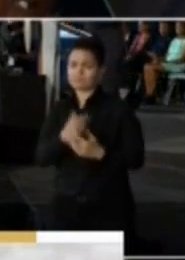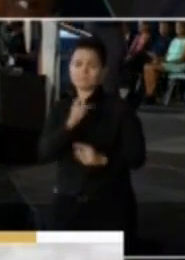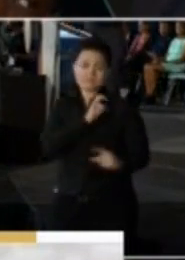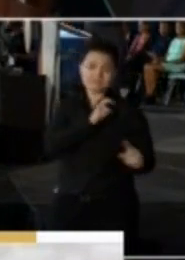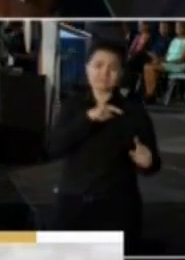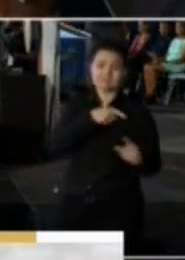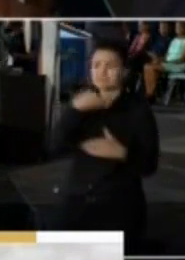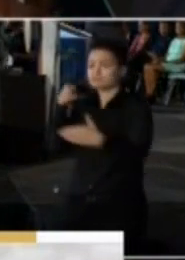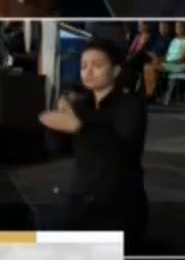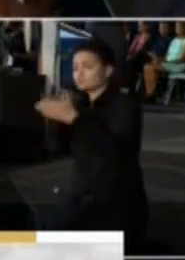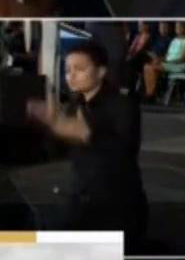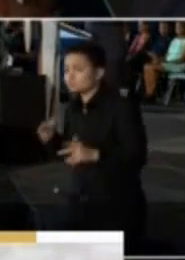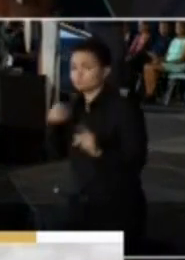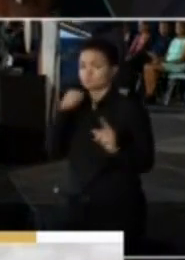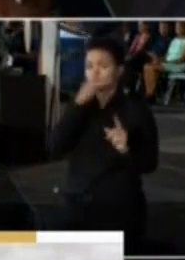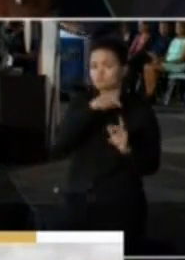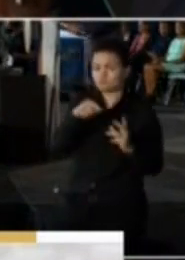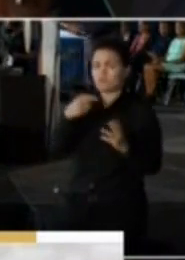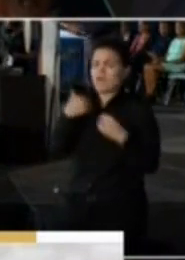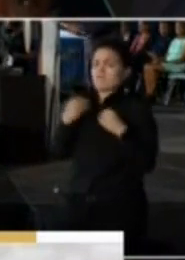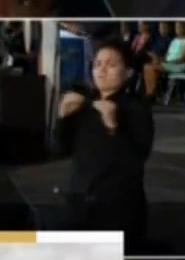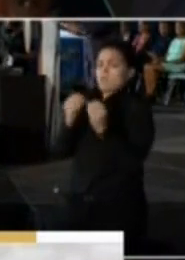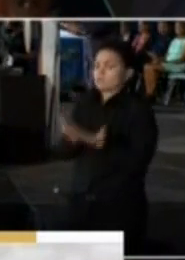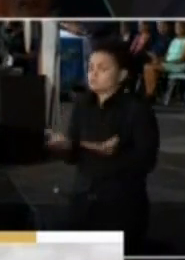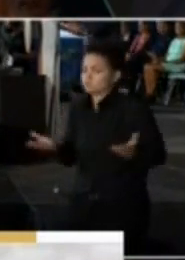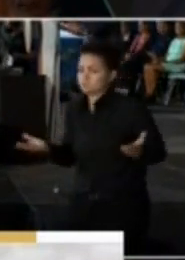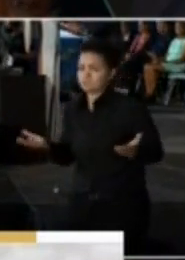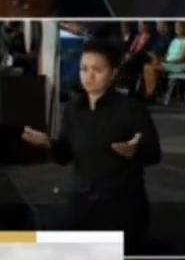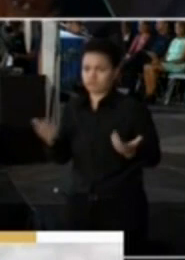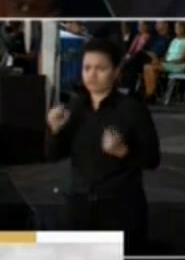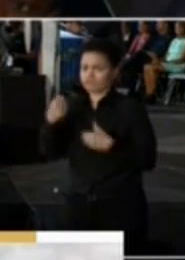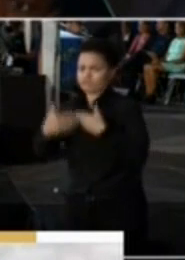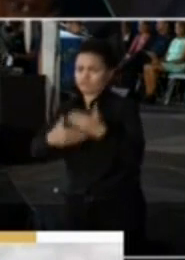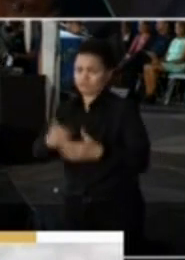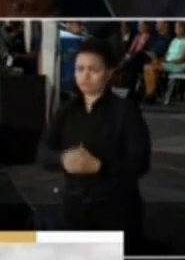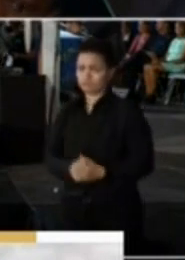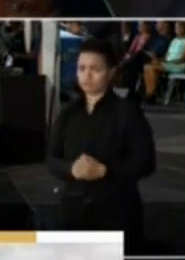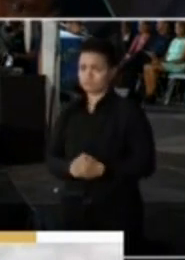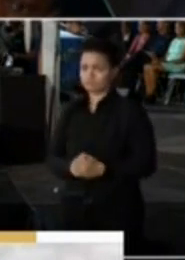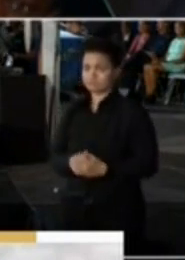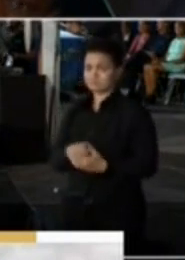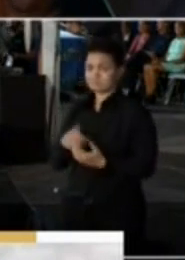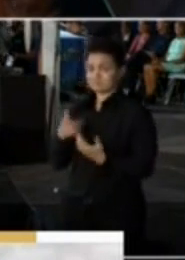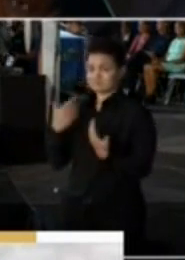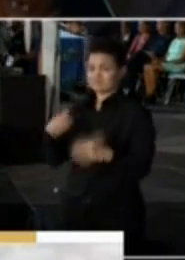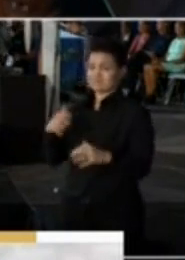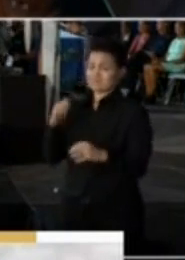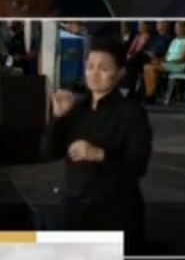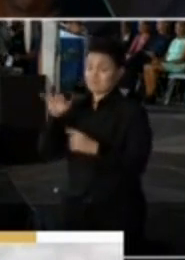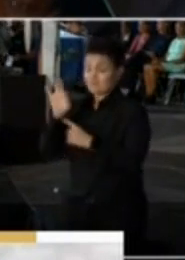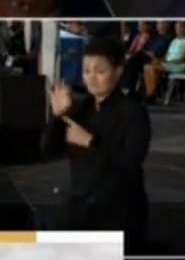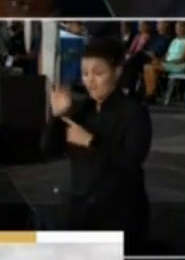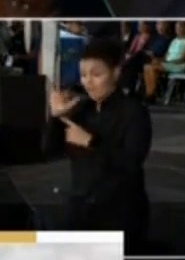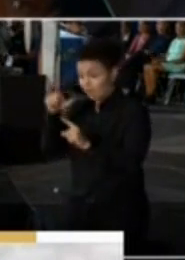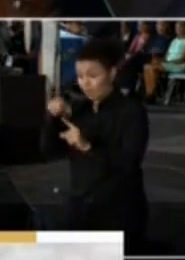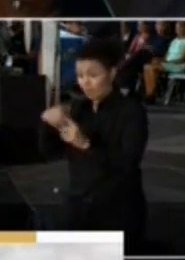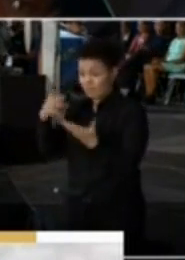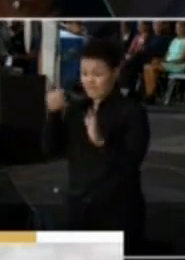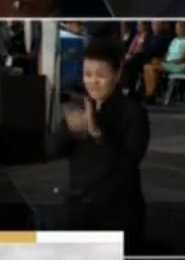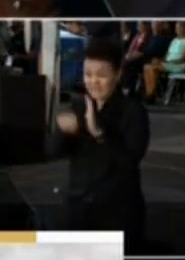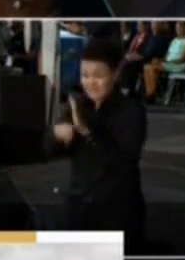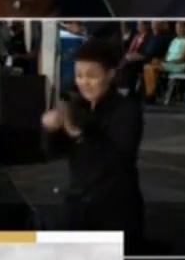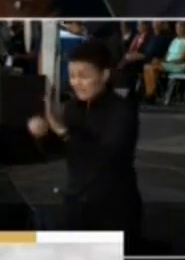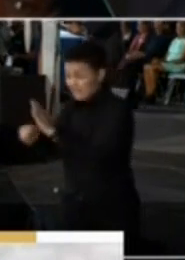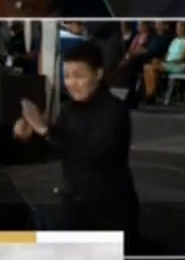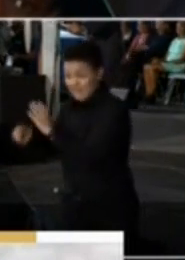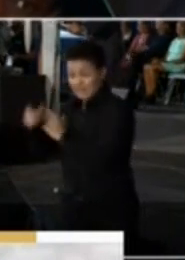is killing more Denver residents than homicides and car crashes combined. We have to do more,